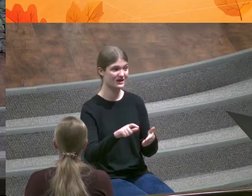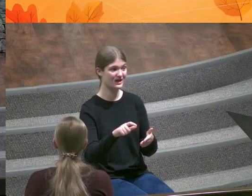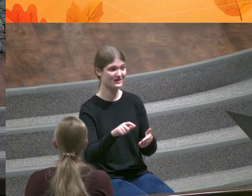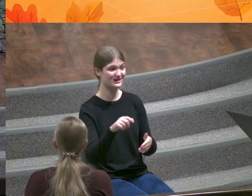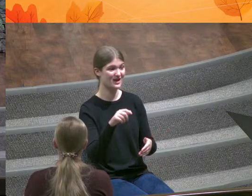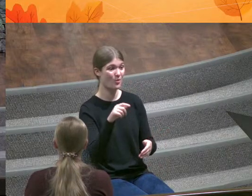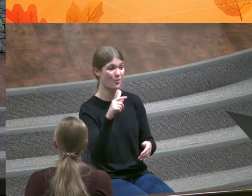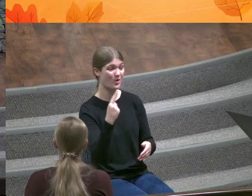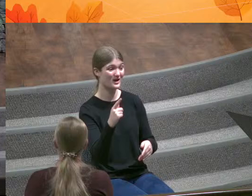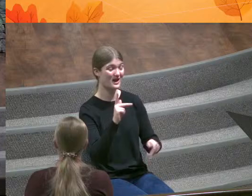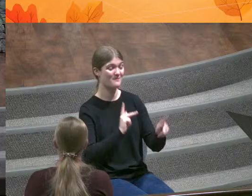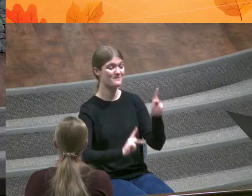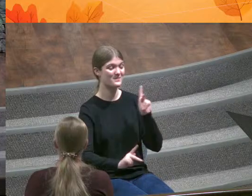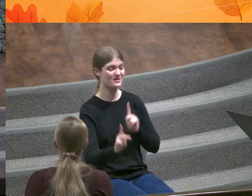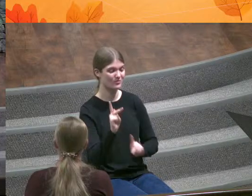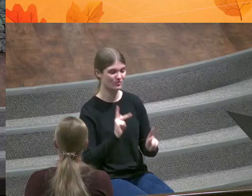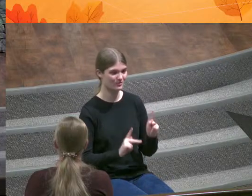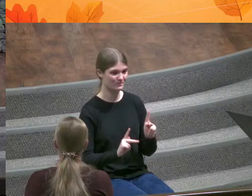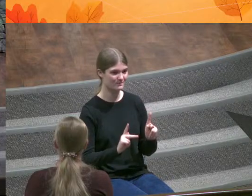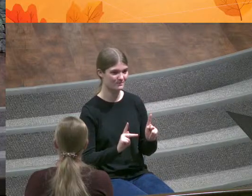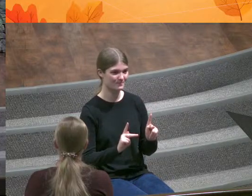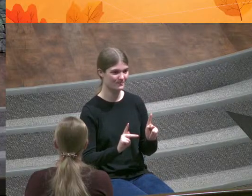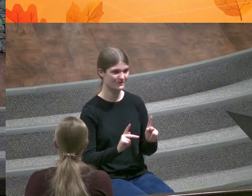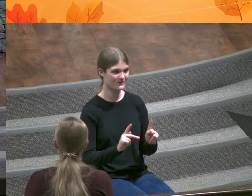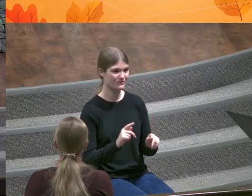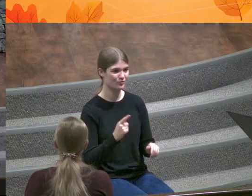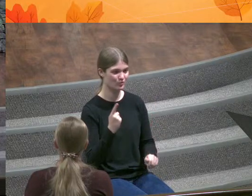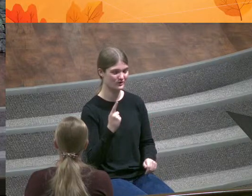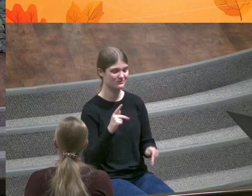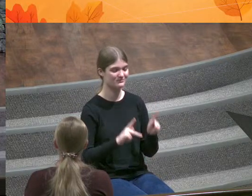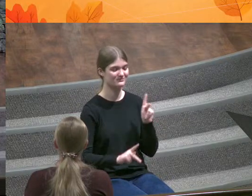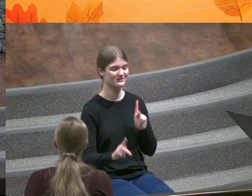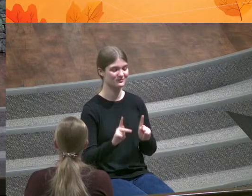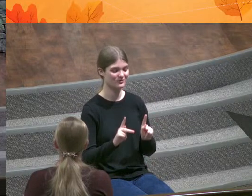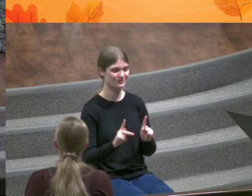and a people. A people.